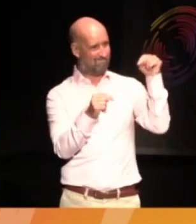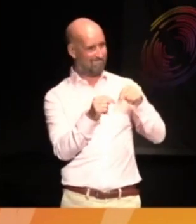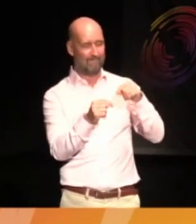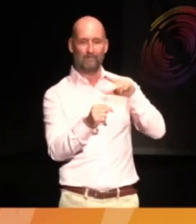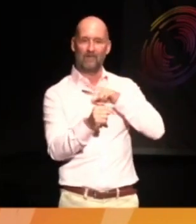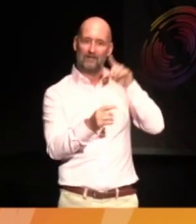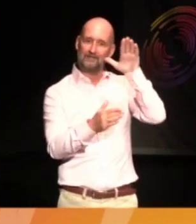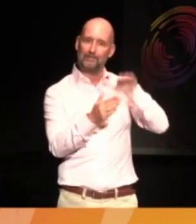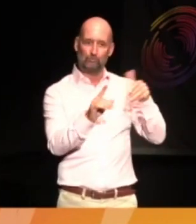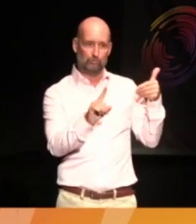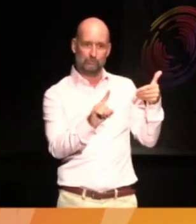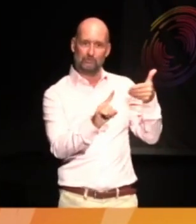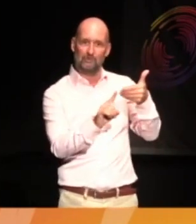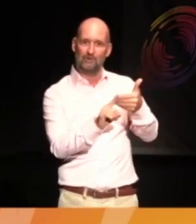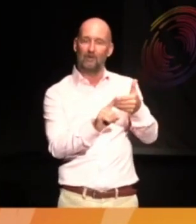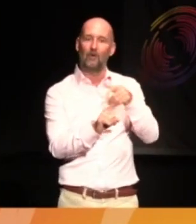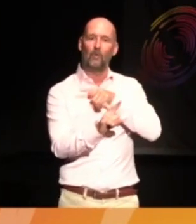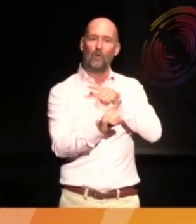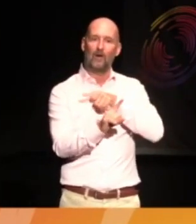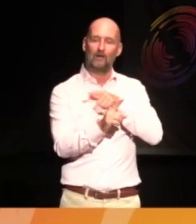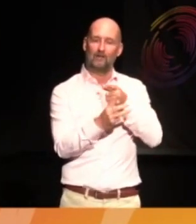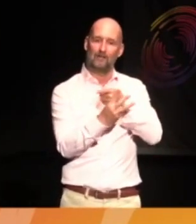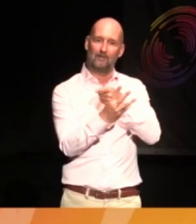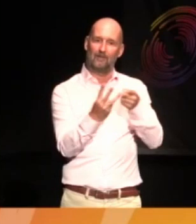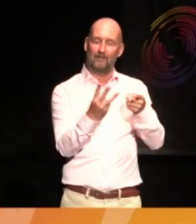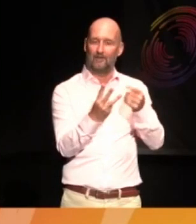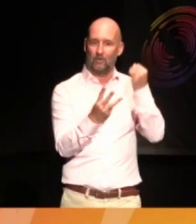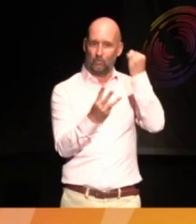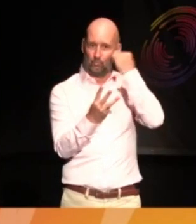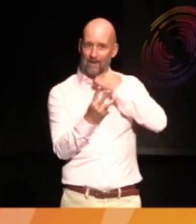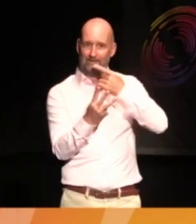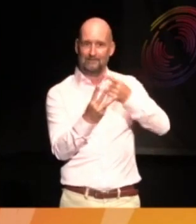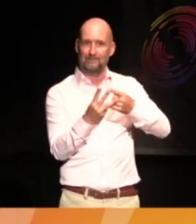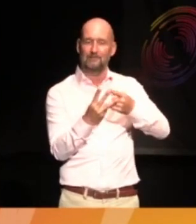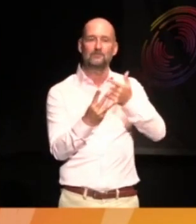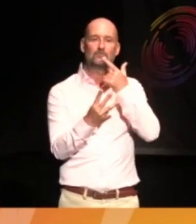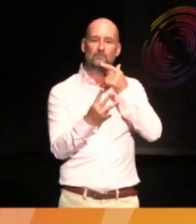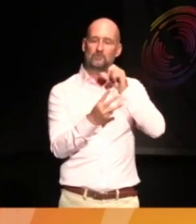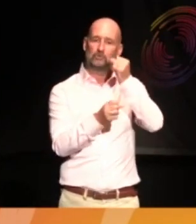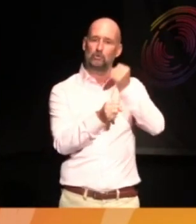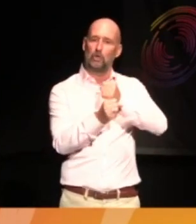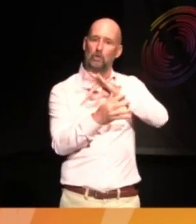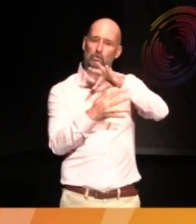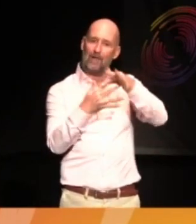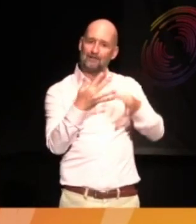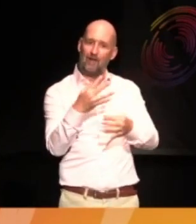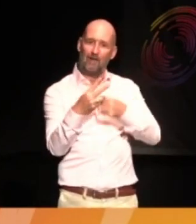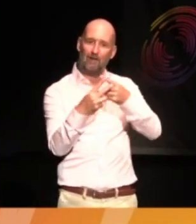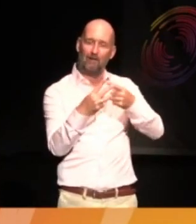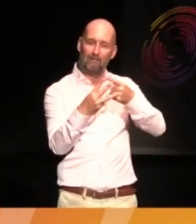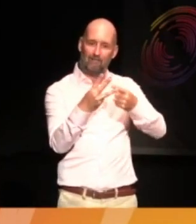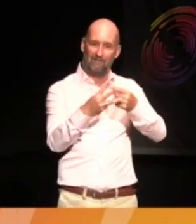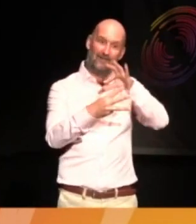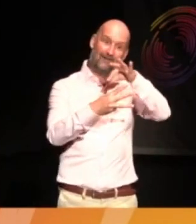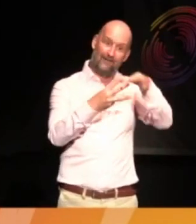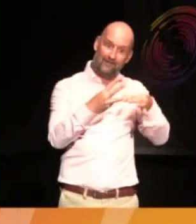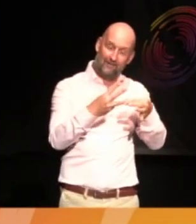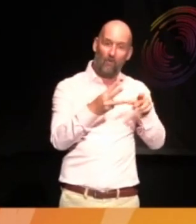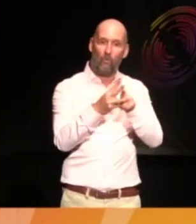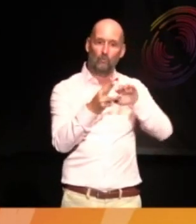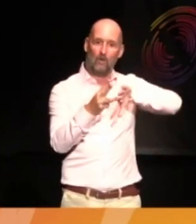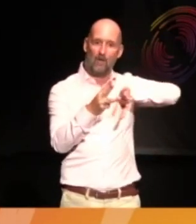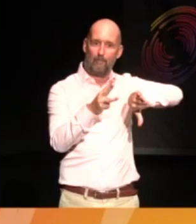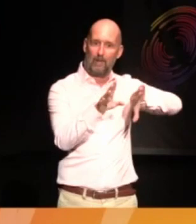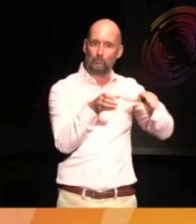of those at the three intersections of race, gender, and ability, and looking at these different levels of